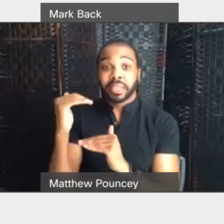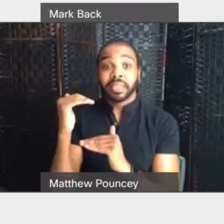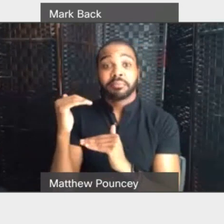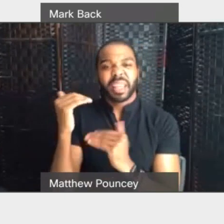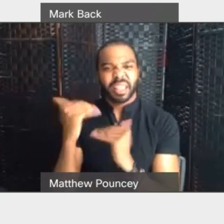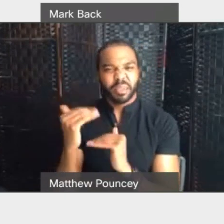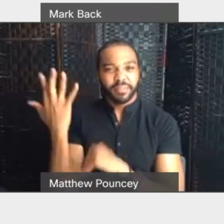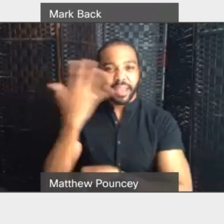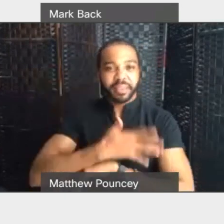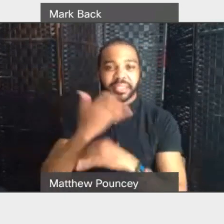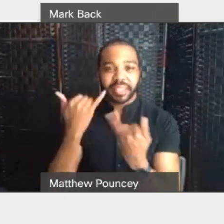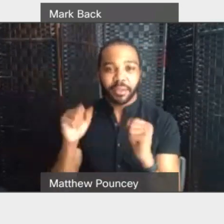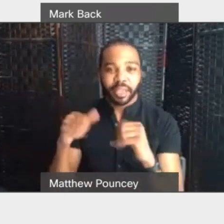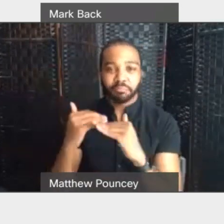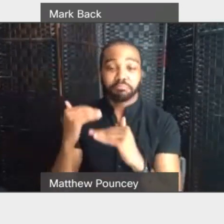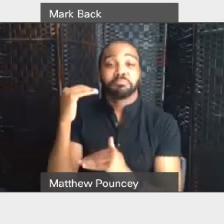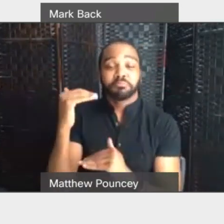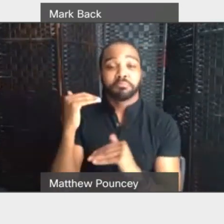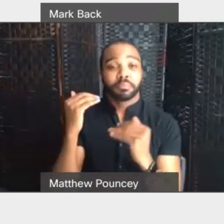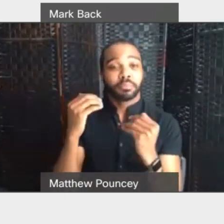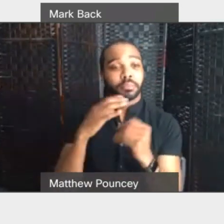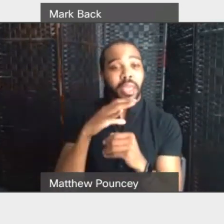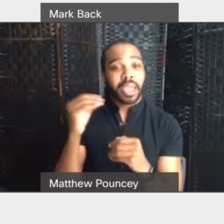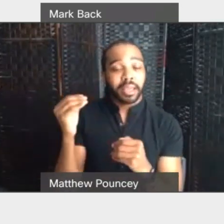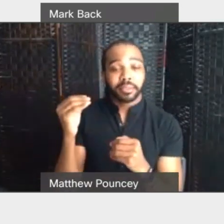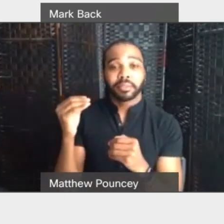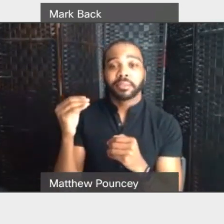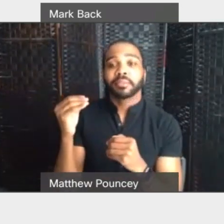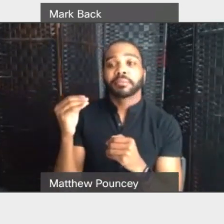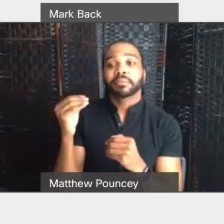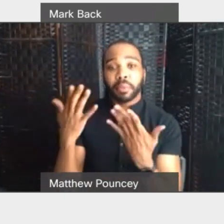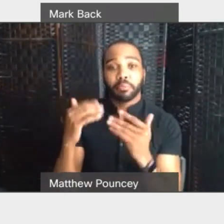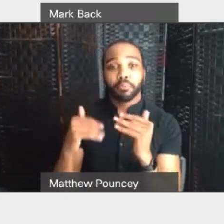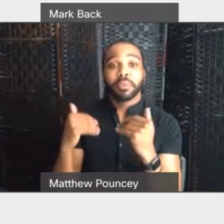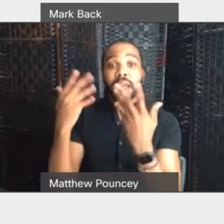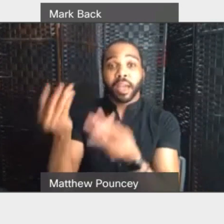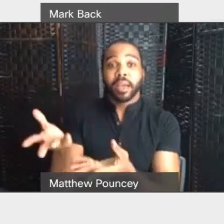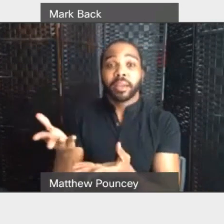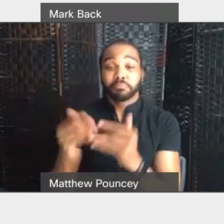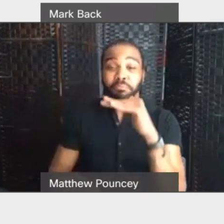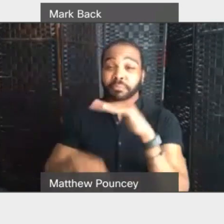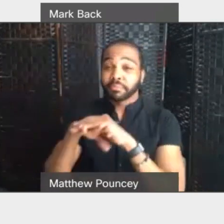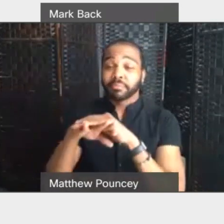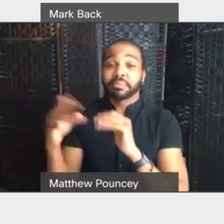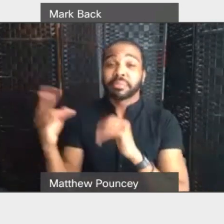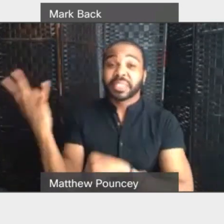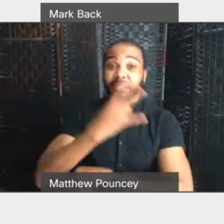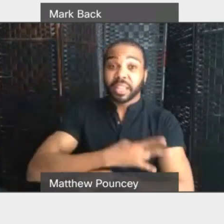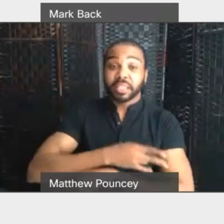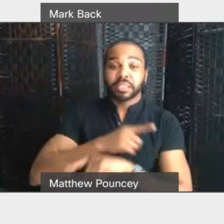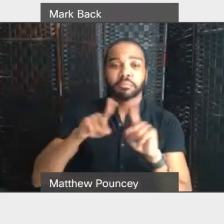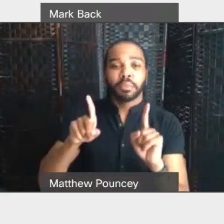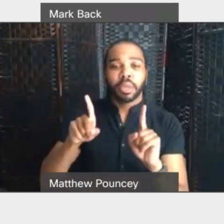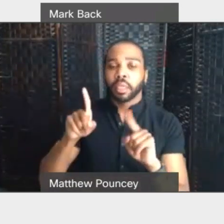days, and it may be provided up to 7 days per week, but not exceed 6 hours